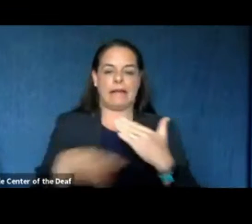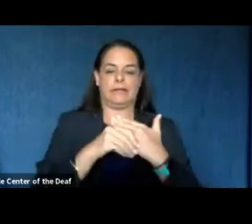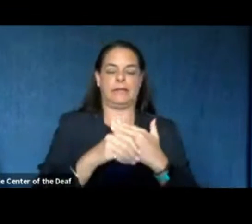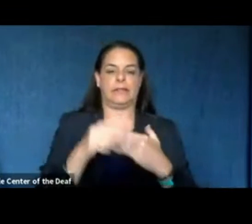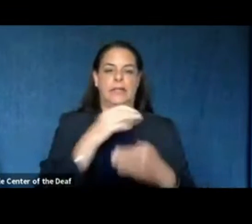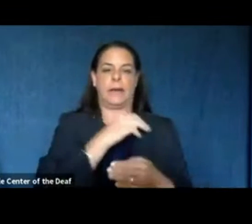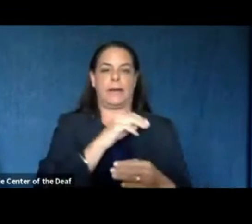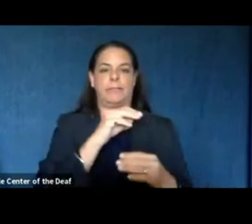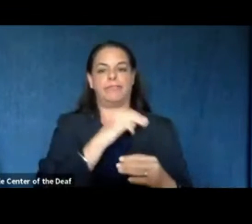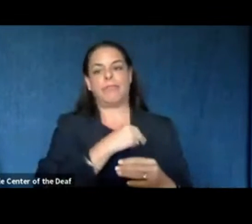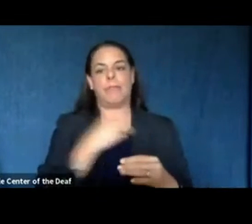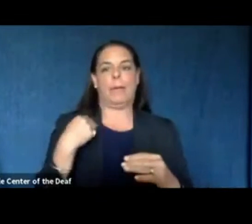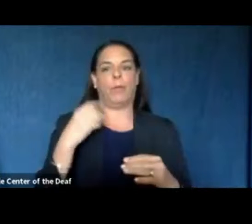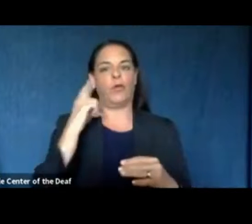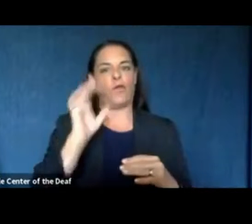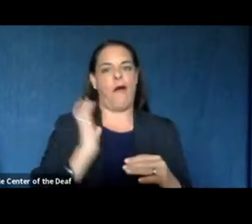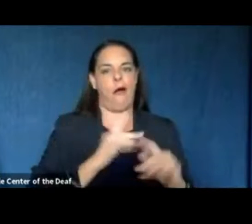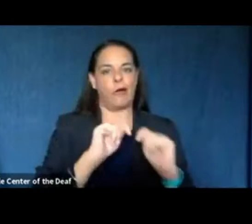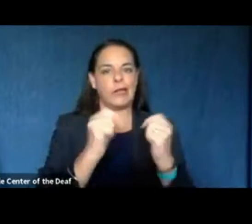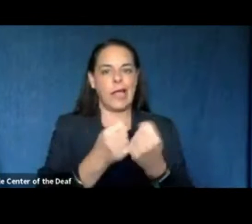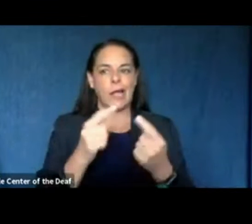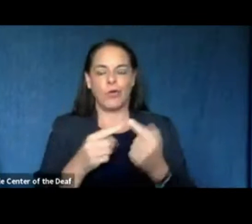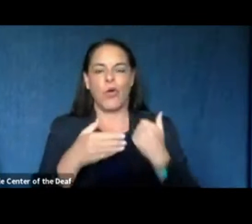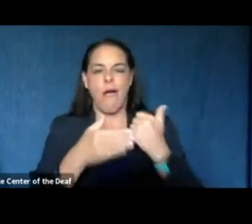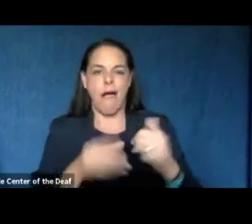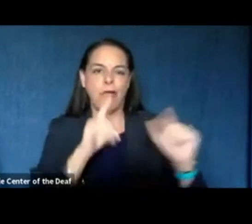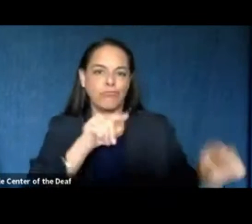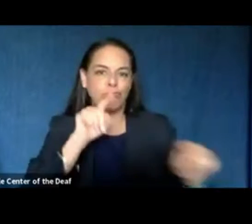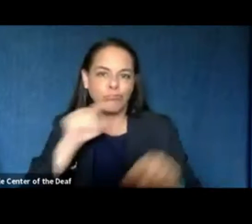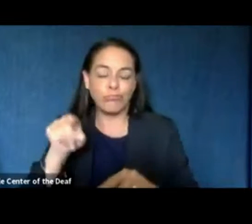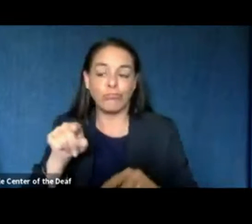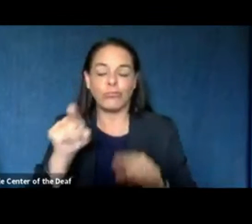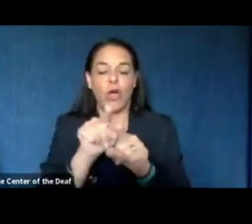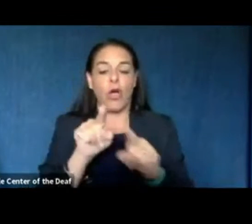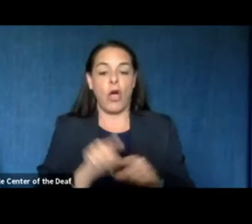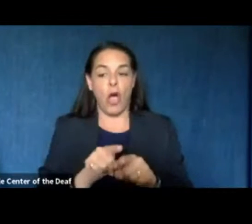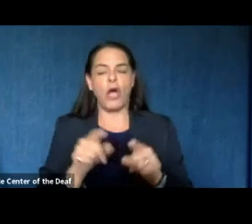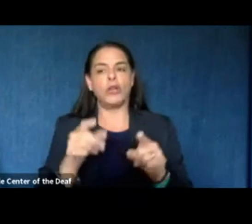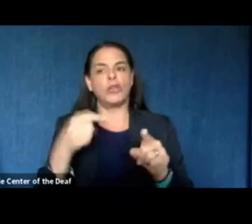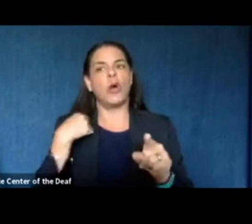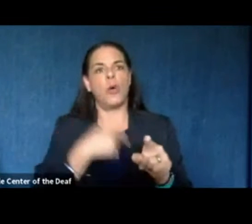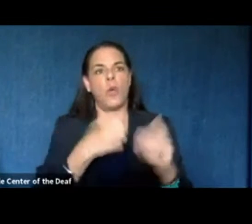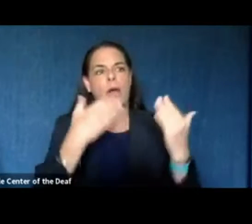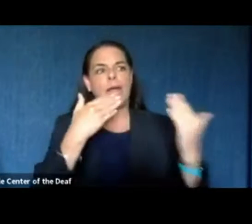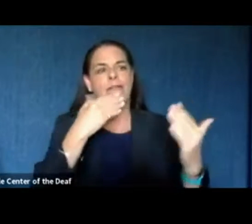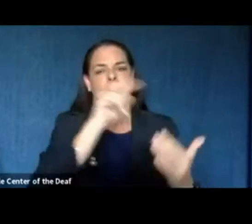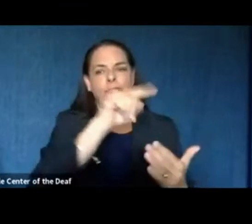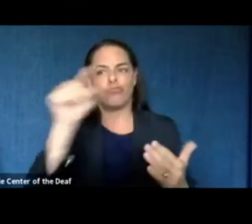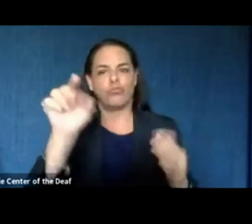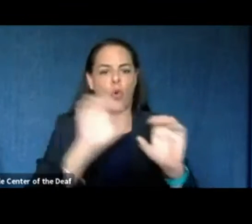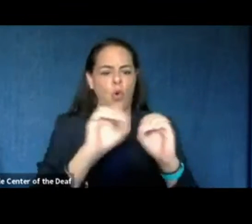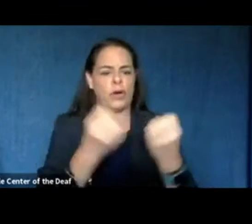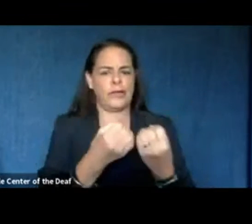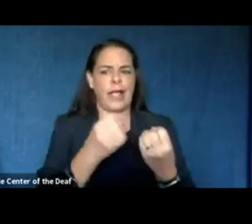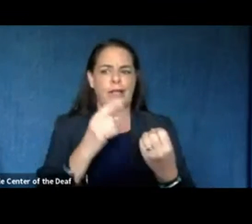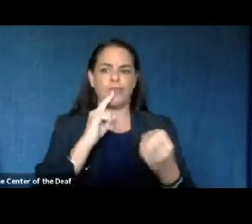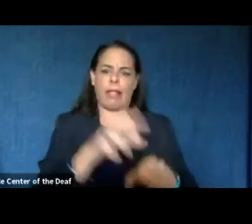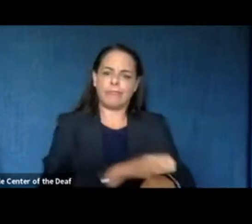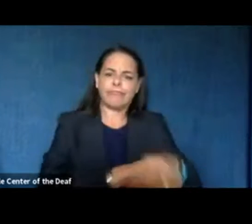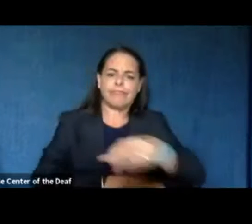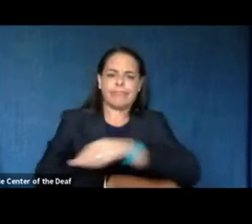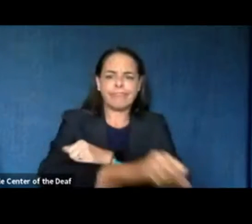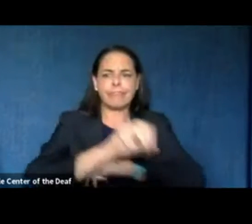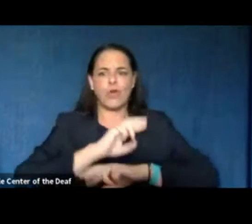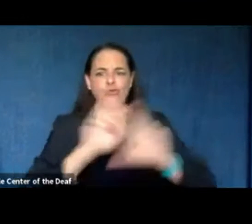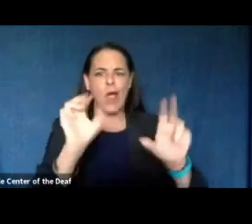also thankful for those in our organization who have stepped up and are serving in a capacity that is new to them. Your assistance is